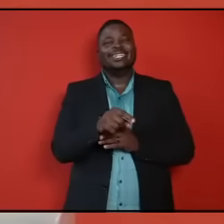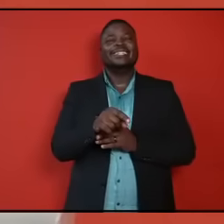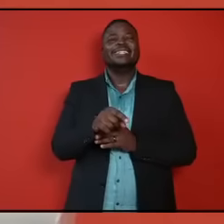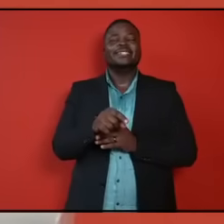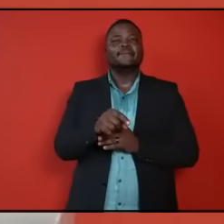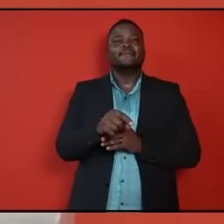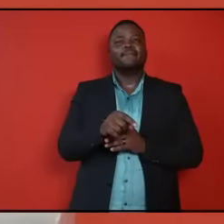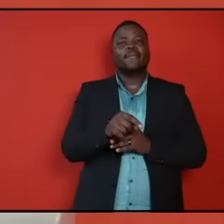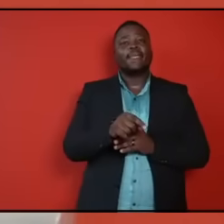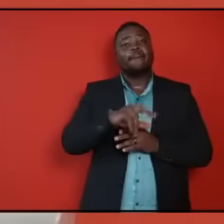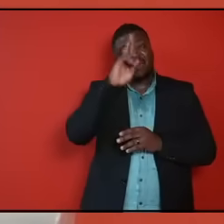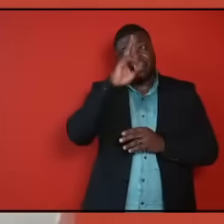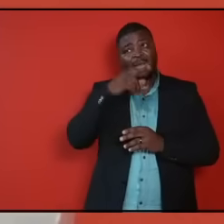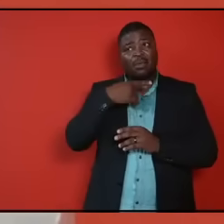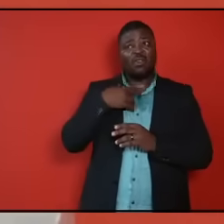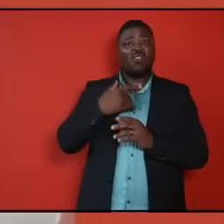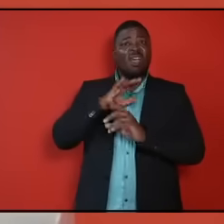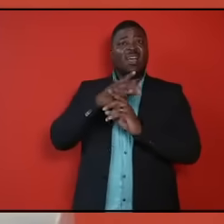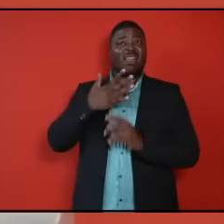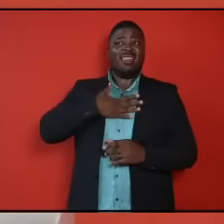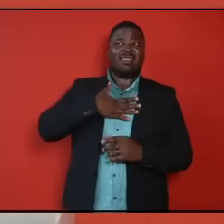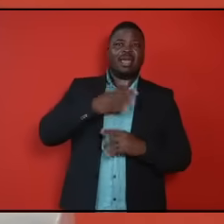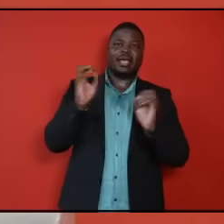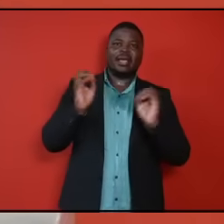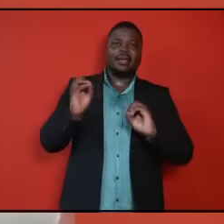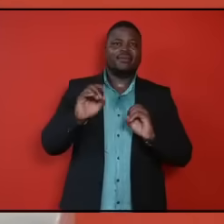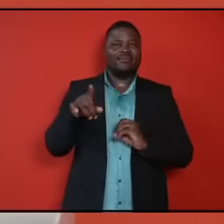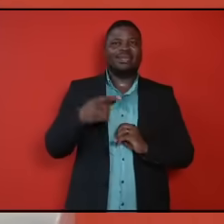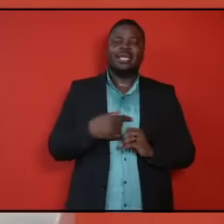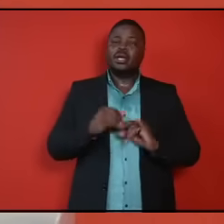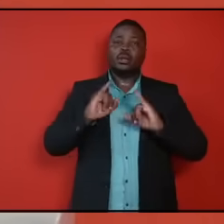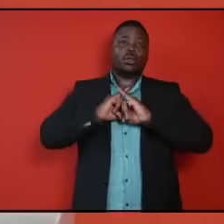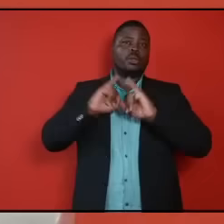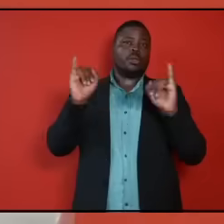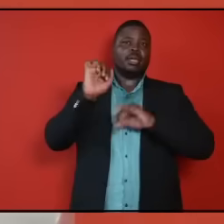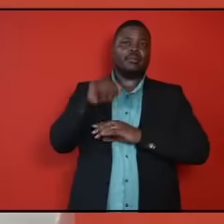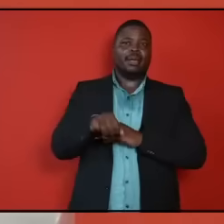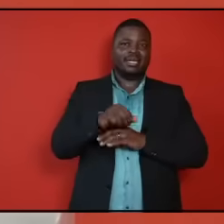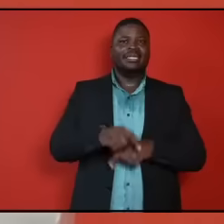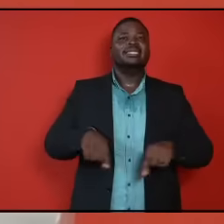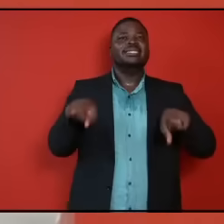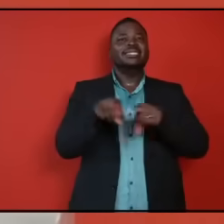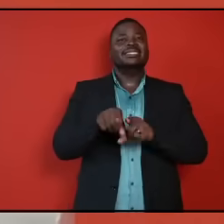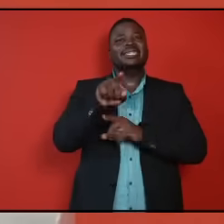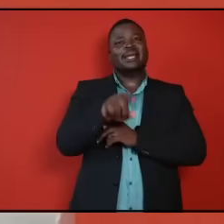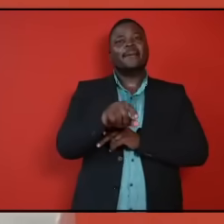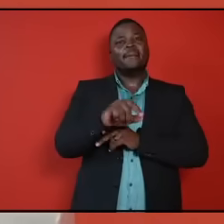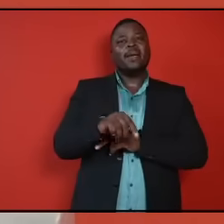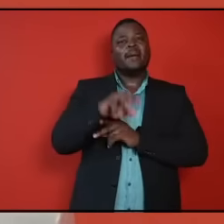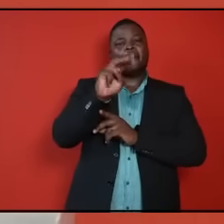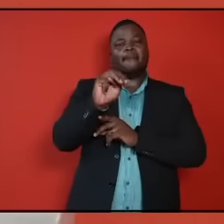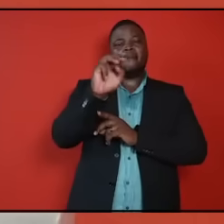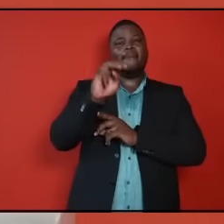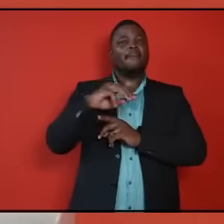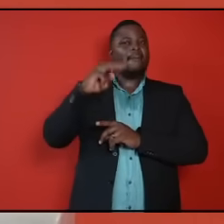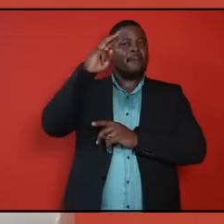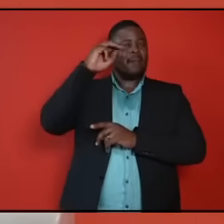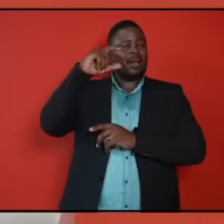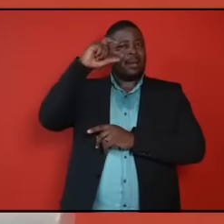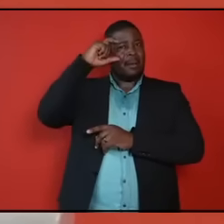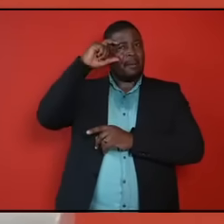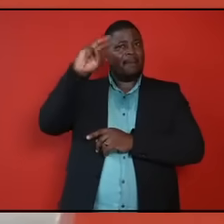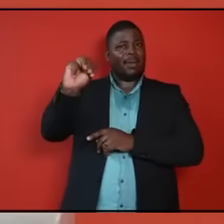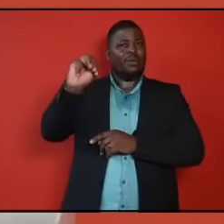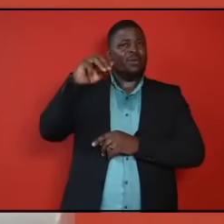dislike is too much. I mean, Tlhagaza will go and talk to Mbalula, and then he has spoken to provincial leadership. They told him, don't do this. He goes